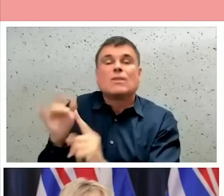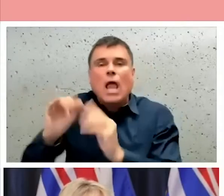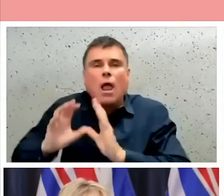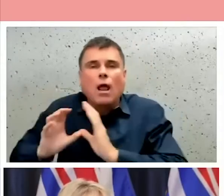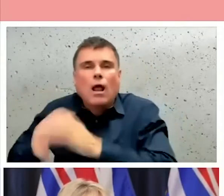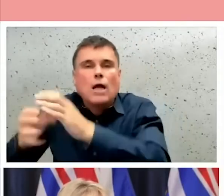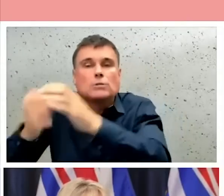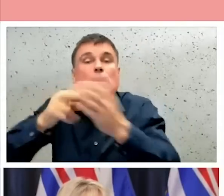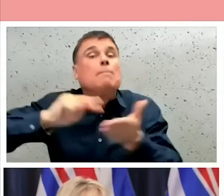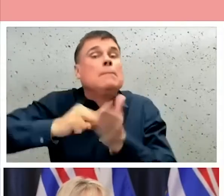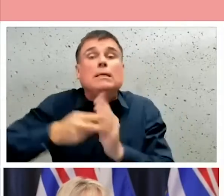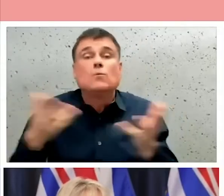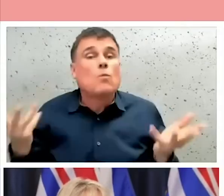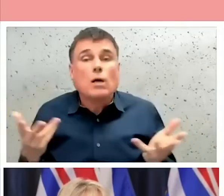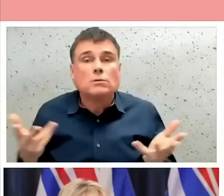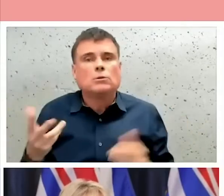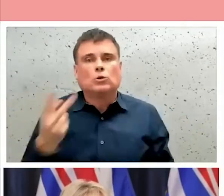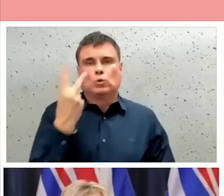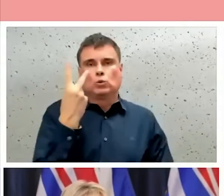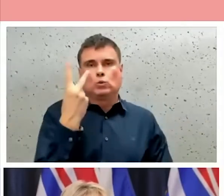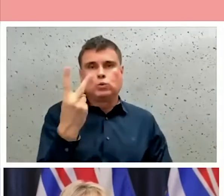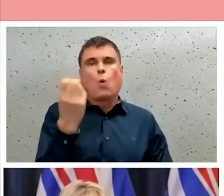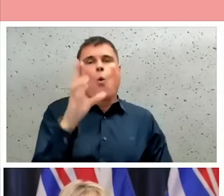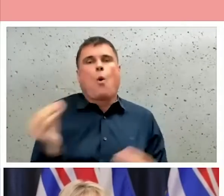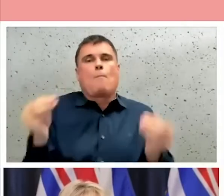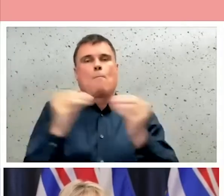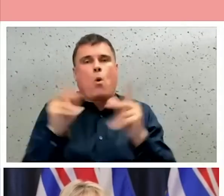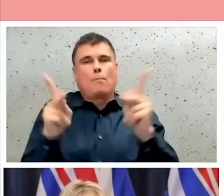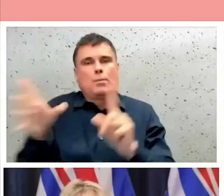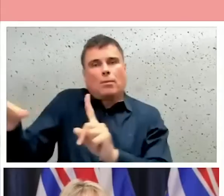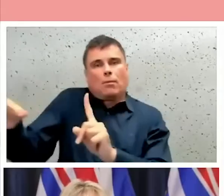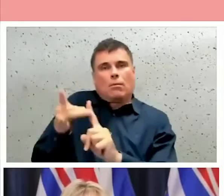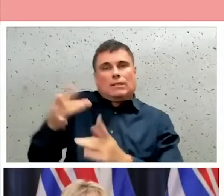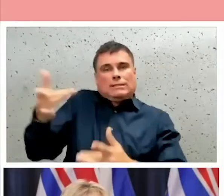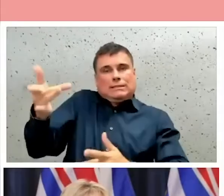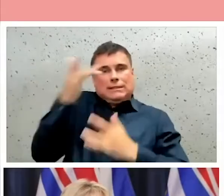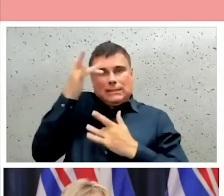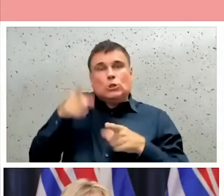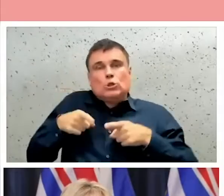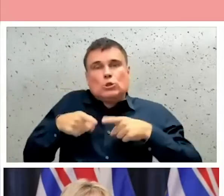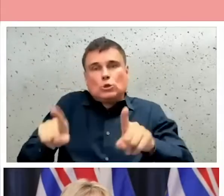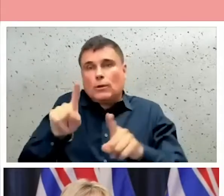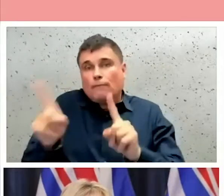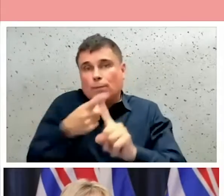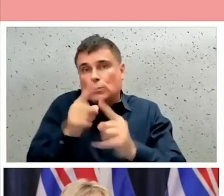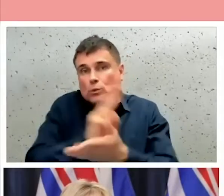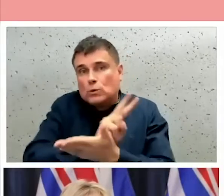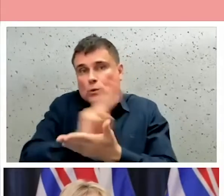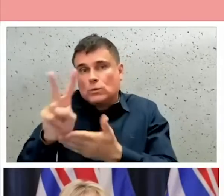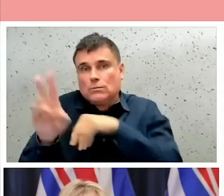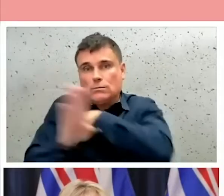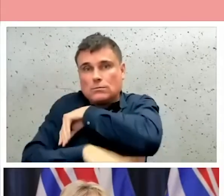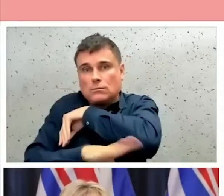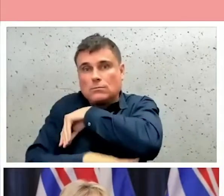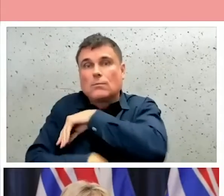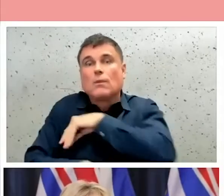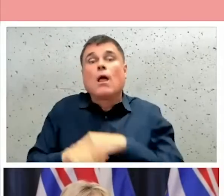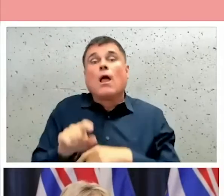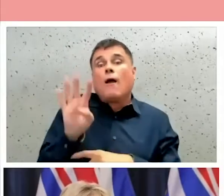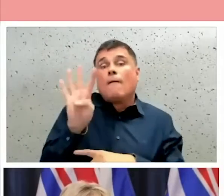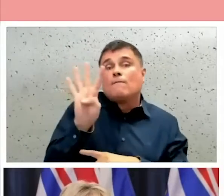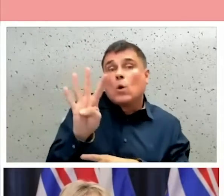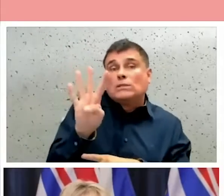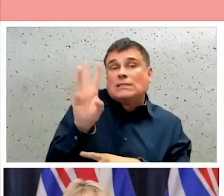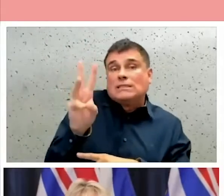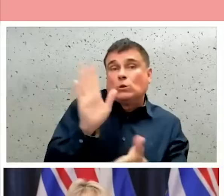a 14 period of time. And so there were 12%, 46 schools in the interior health region where a cluster